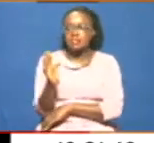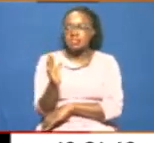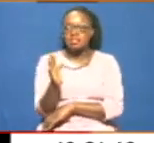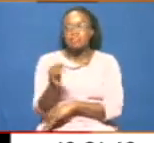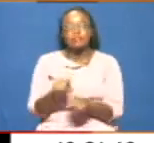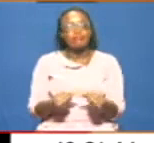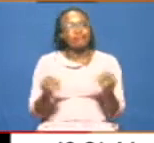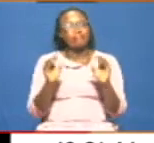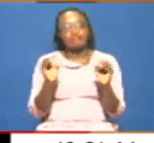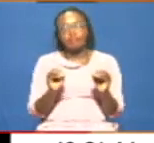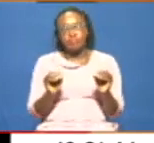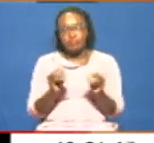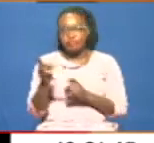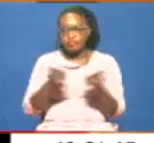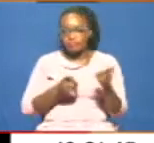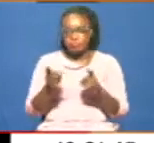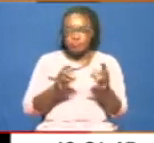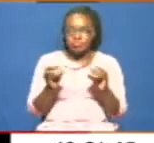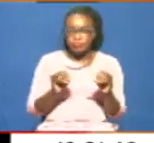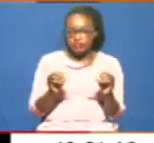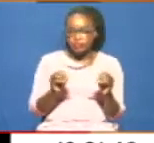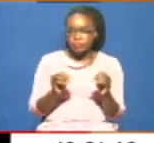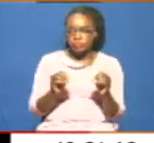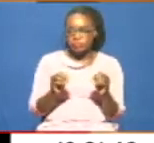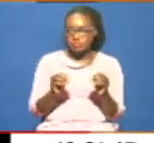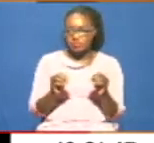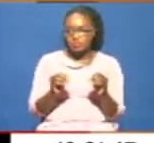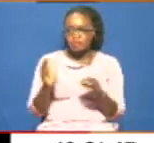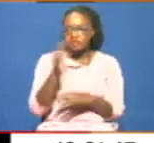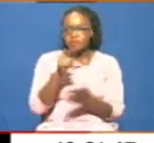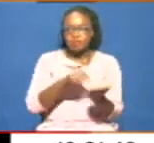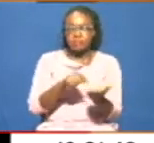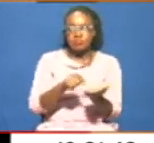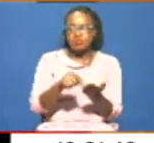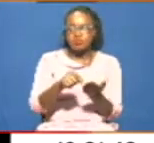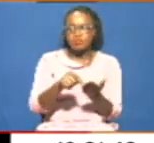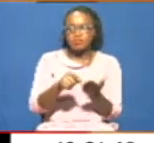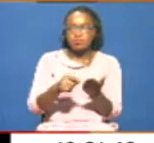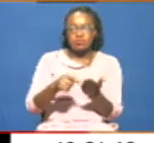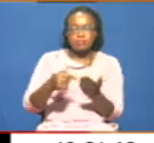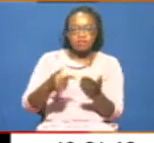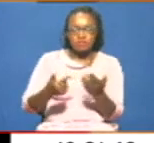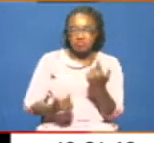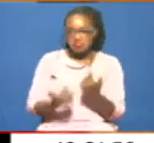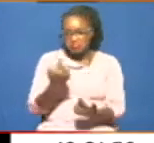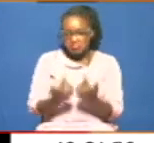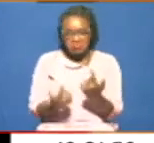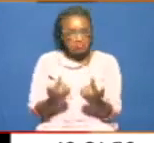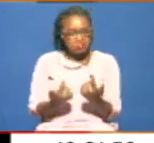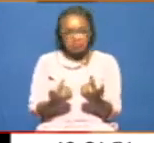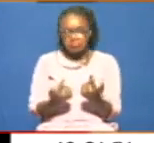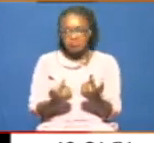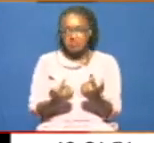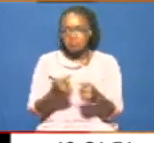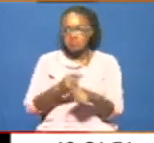You know, it is not controlled. There are no trees being planted for fuel purposes. So when people